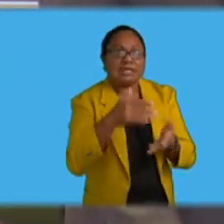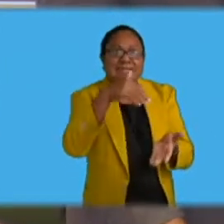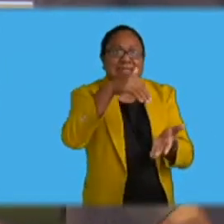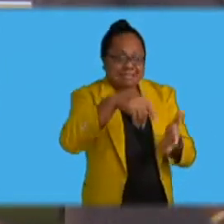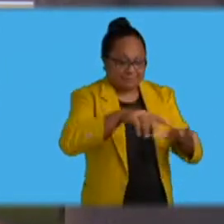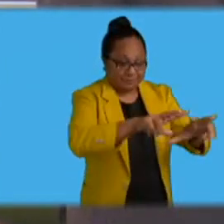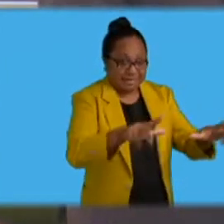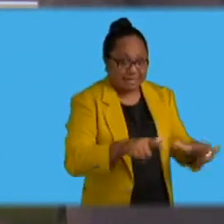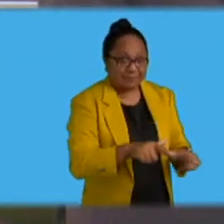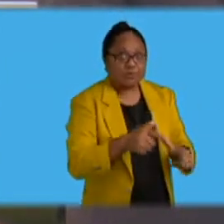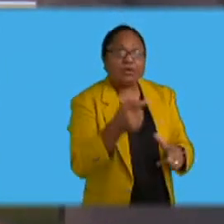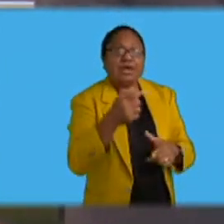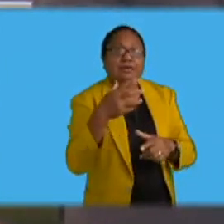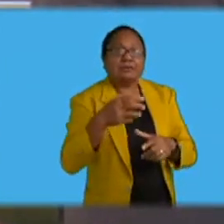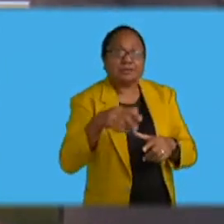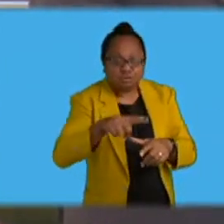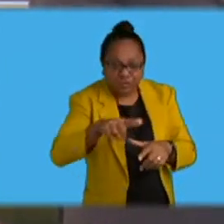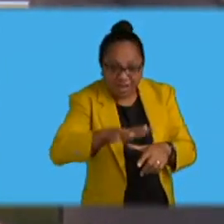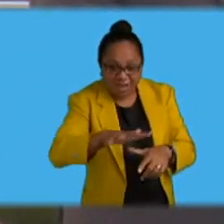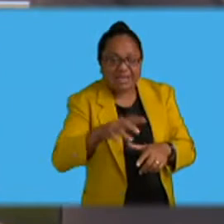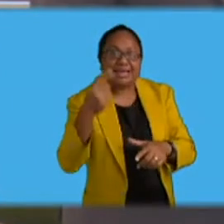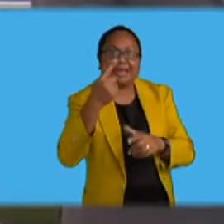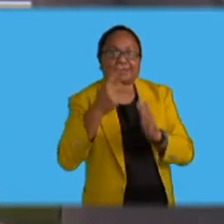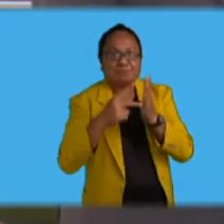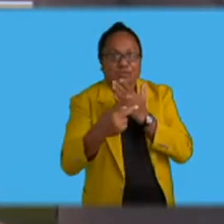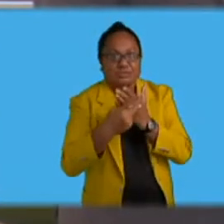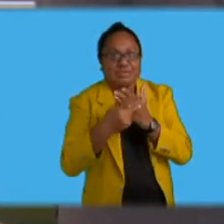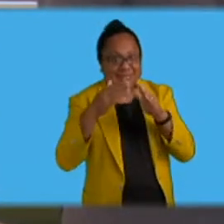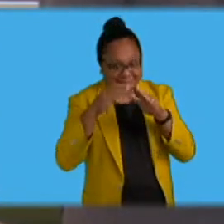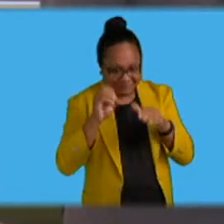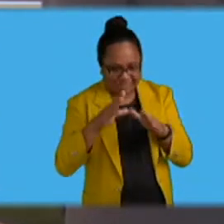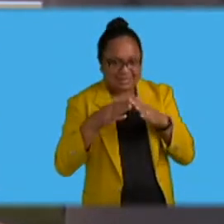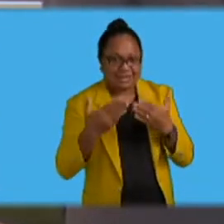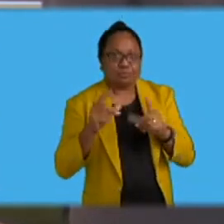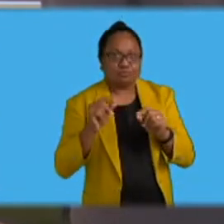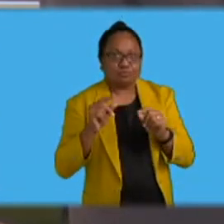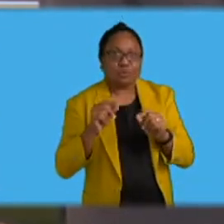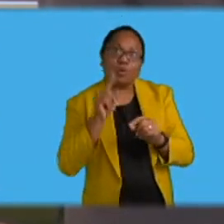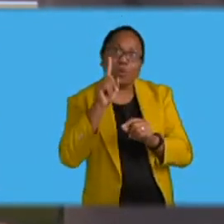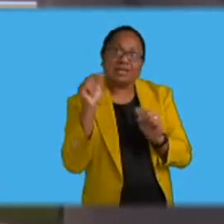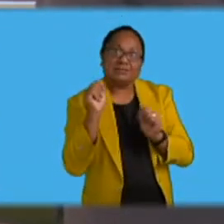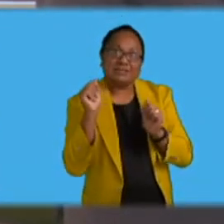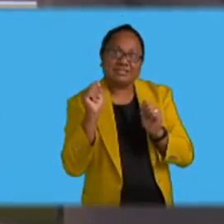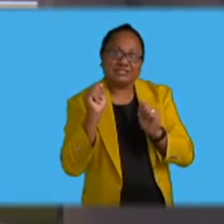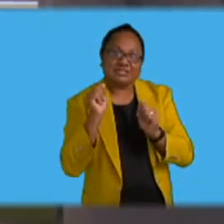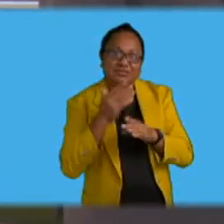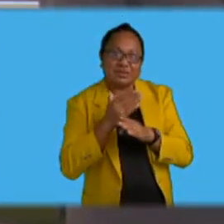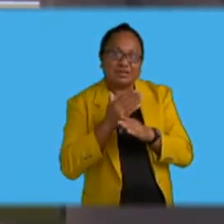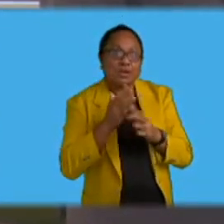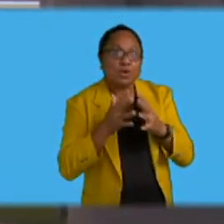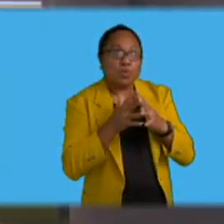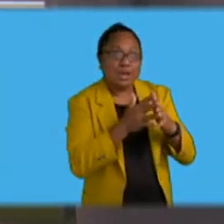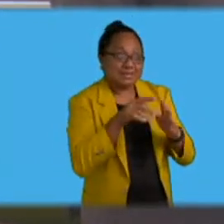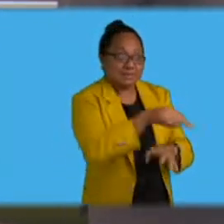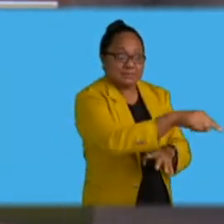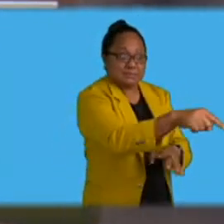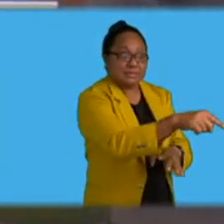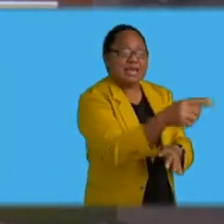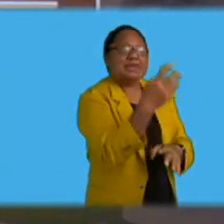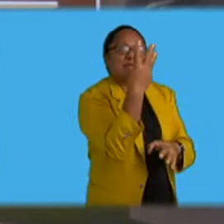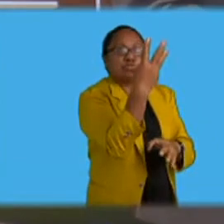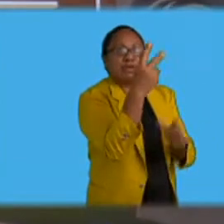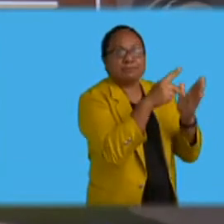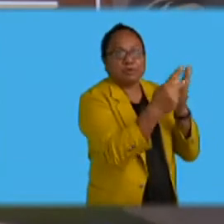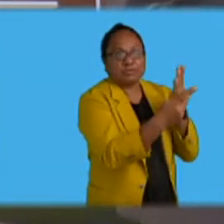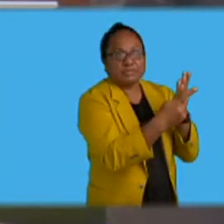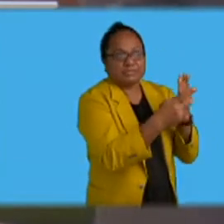total of 11 projects, 10 of which are currently underway and 1 is completed. The Western Division has 3 projects, Madam